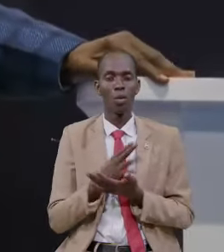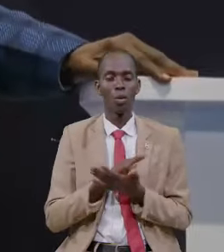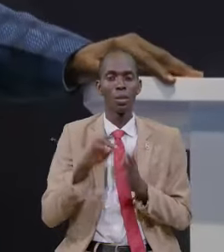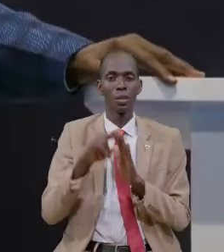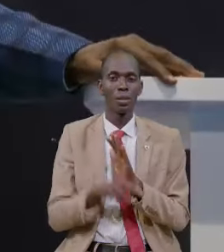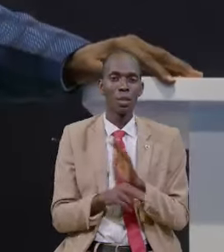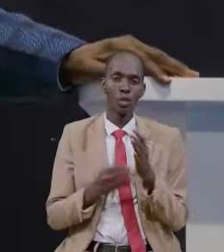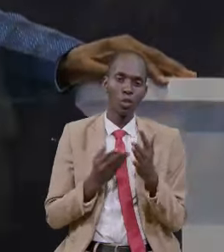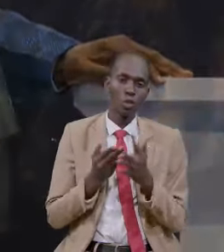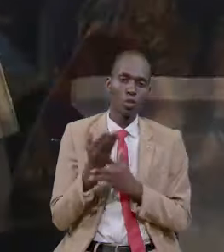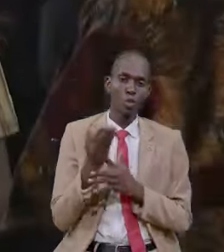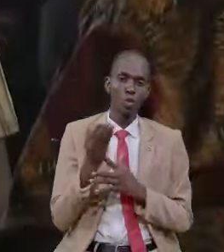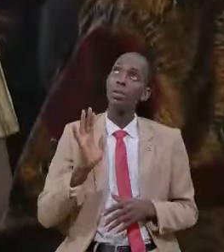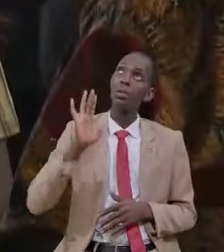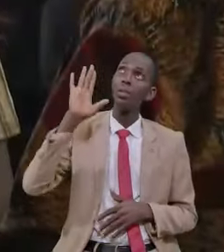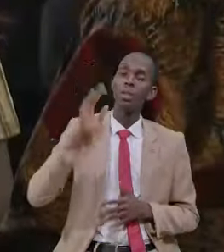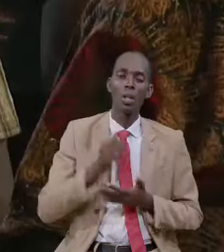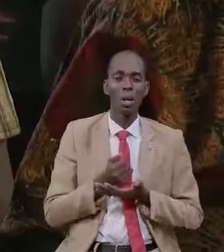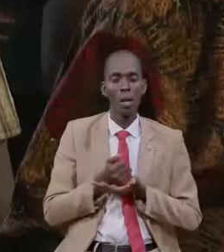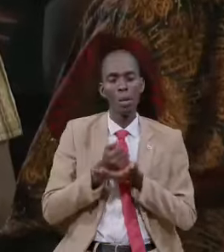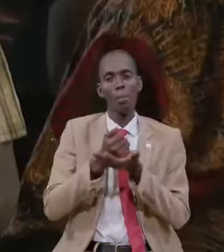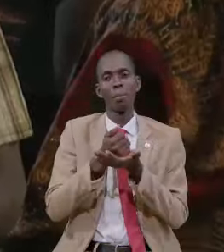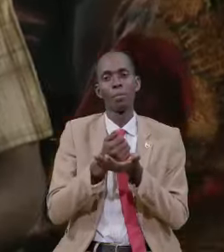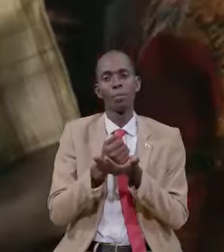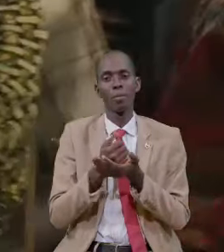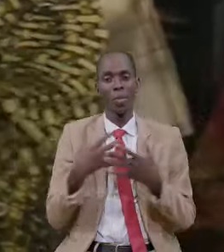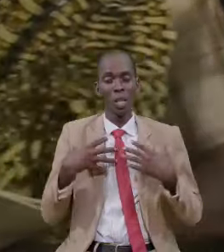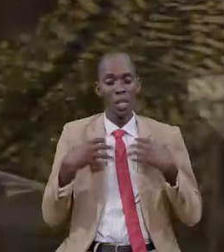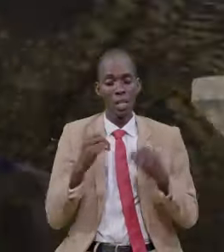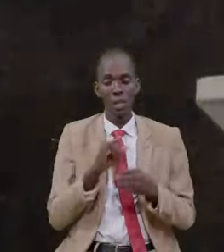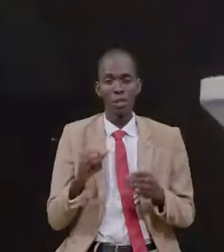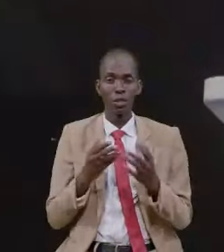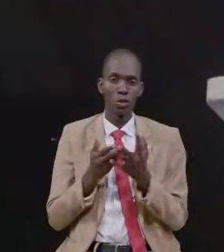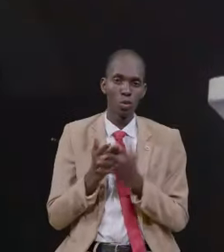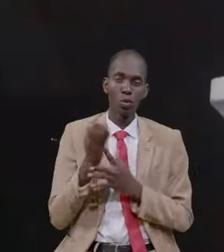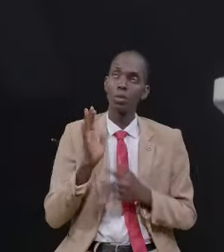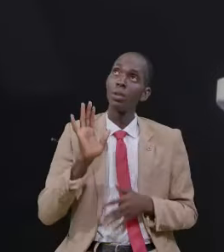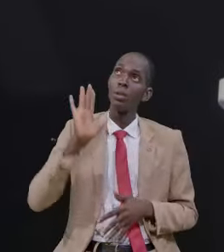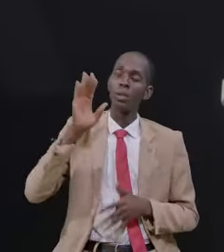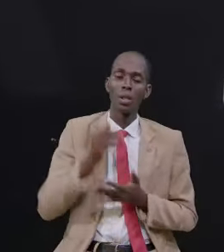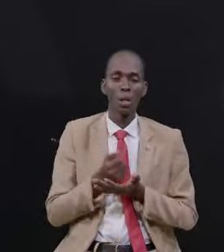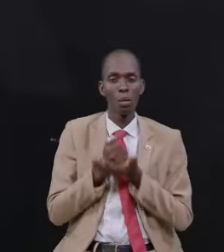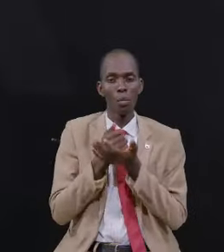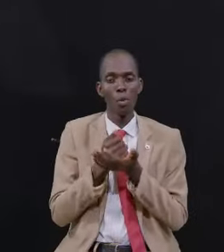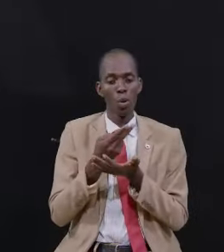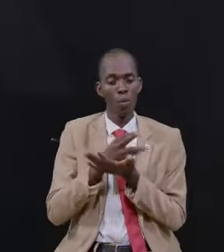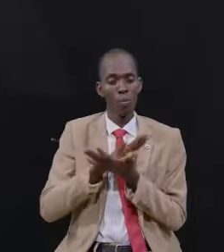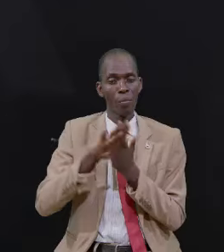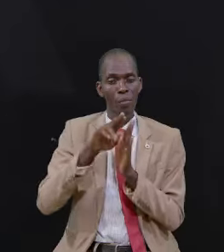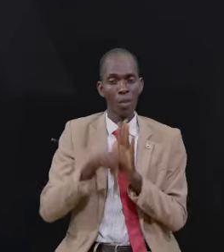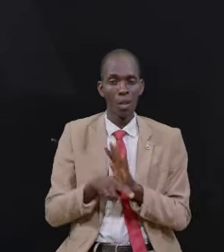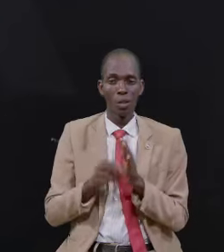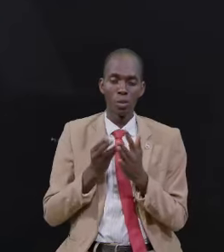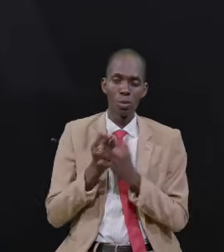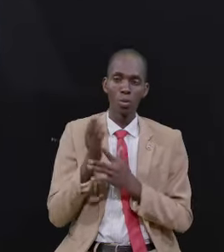his help. Healing through his help. Holiness through